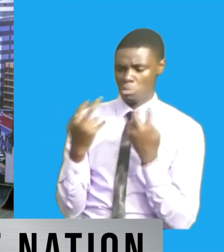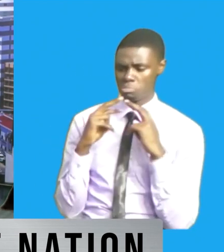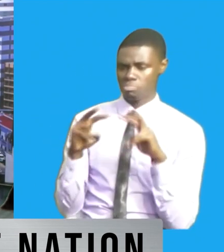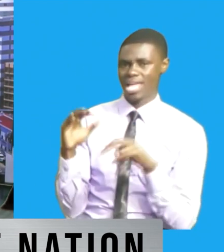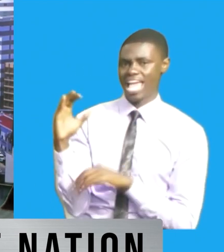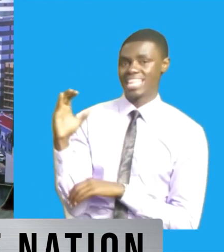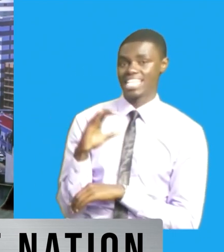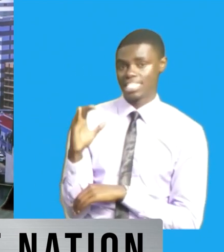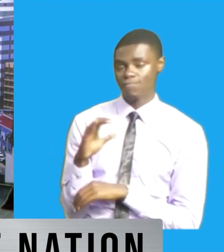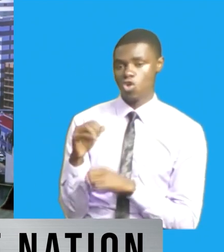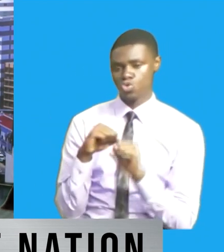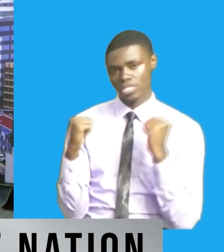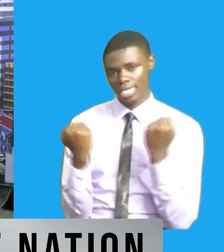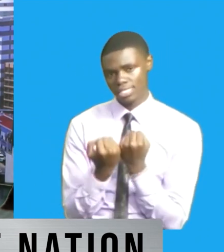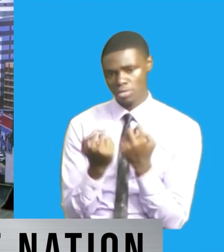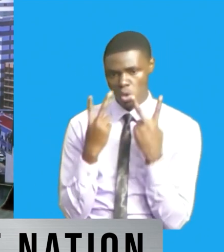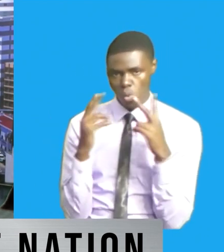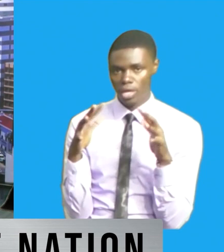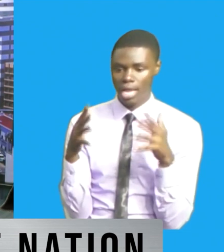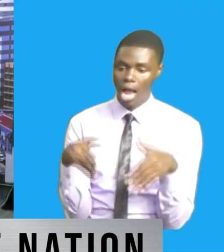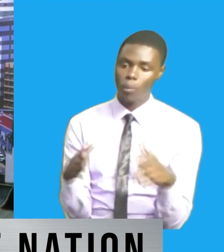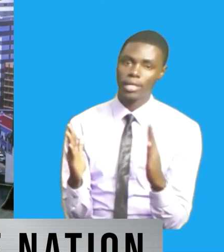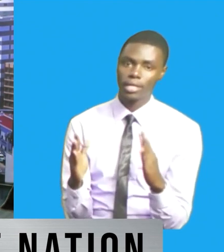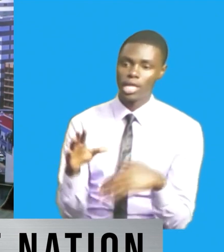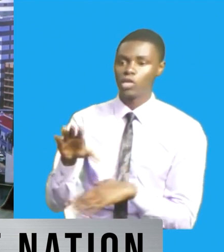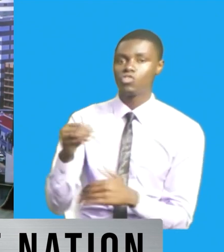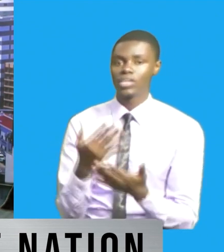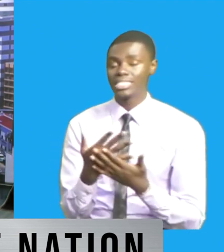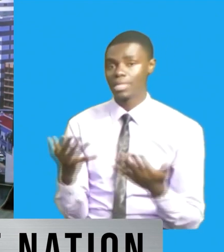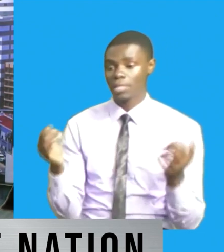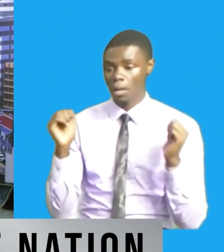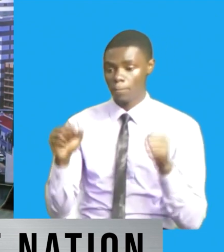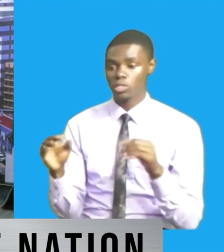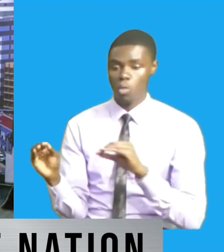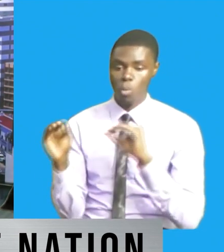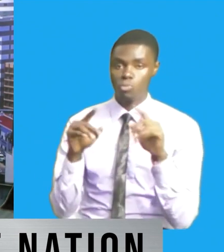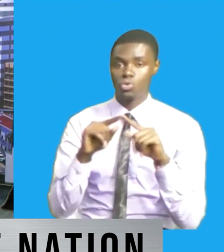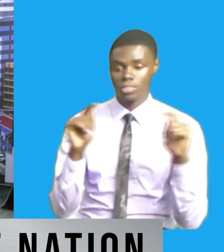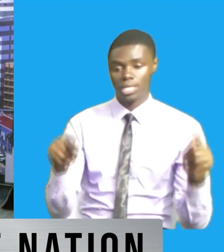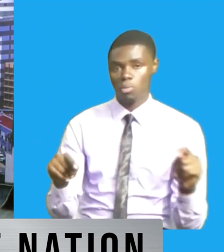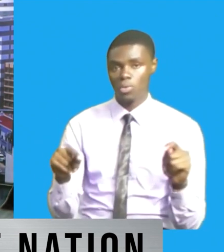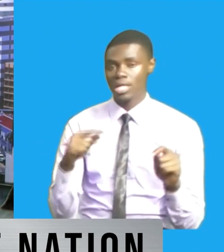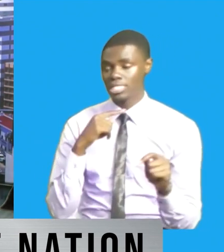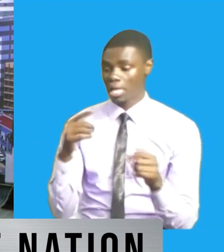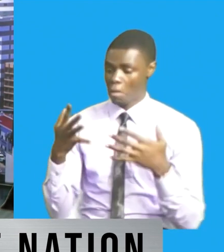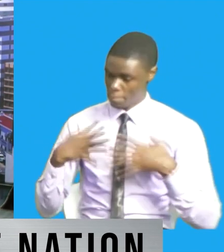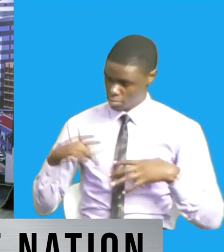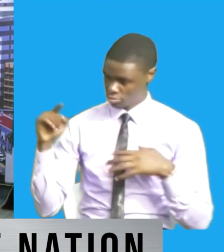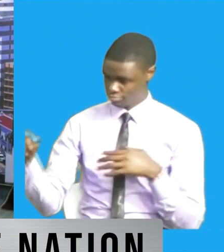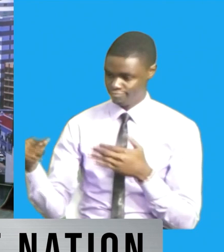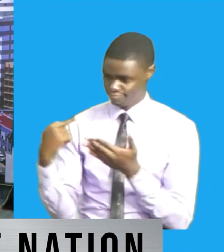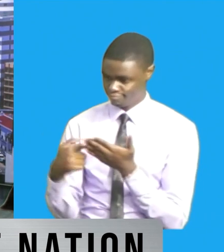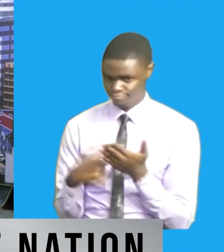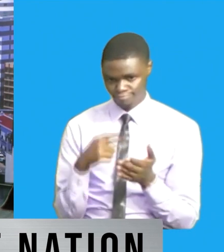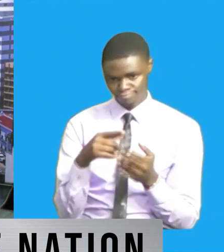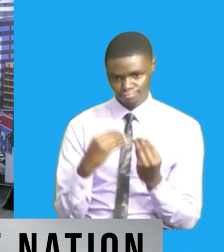civil society, we are looking at a way to find something that we can put on the table to say hivi ndio watu wataongea na hivi ndio itakuwa. But